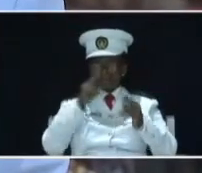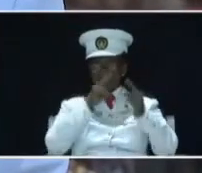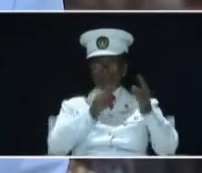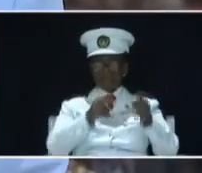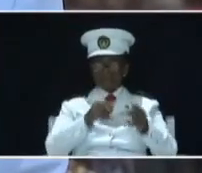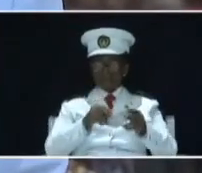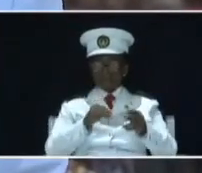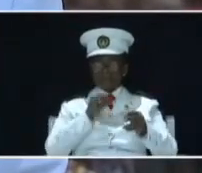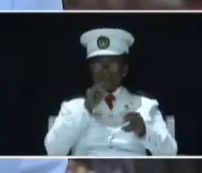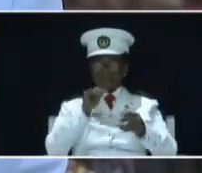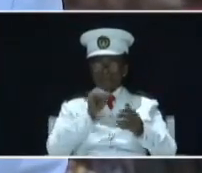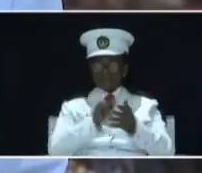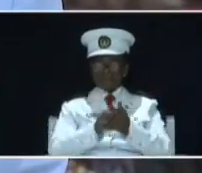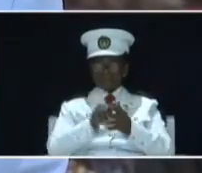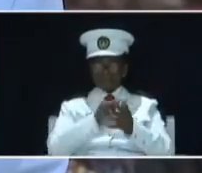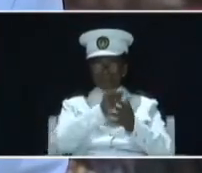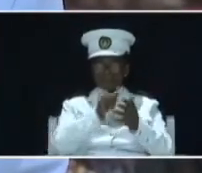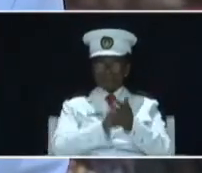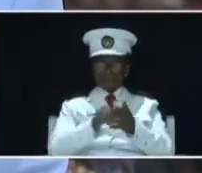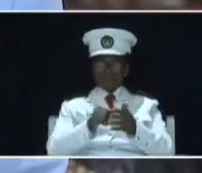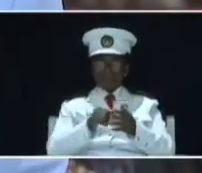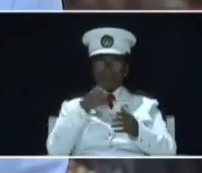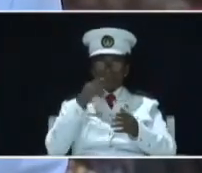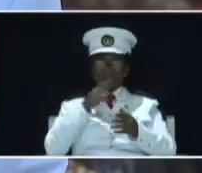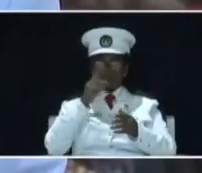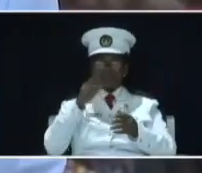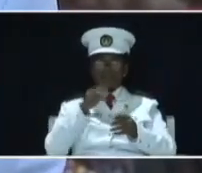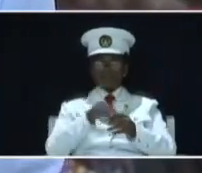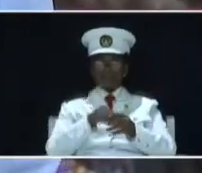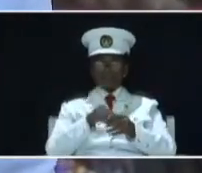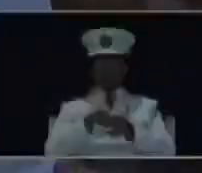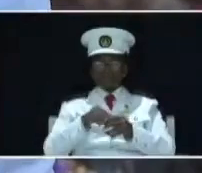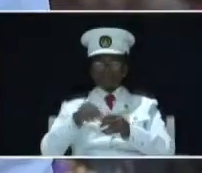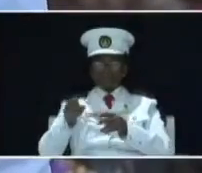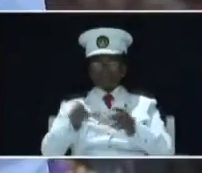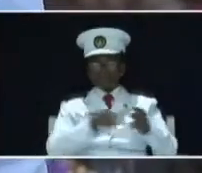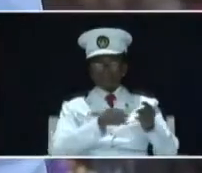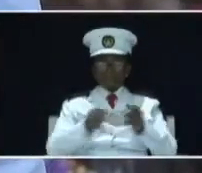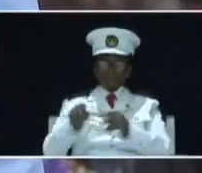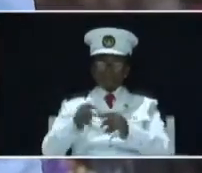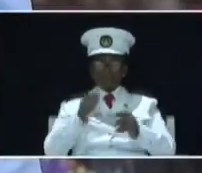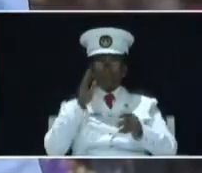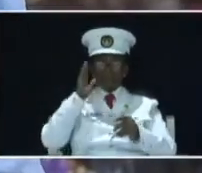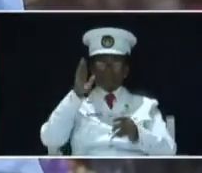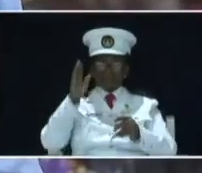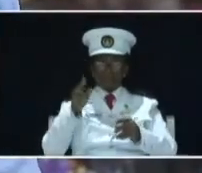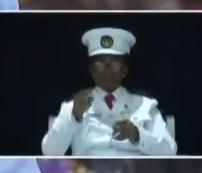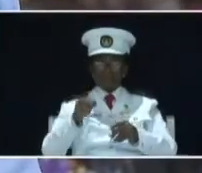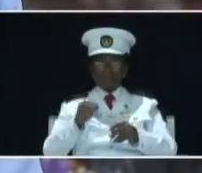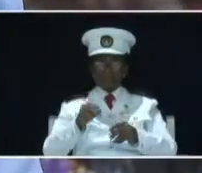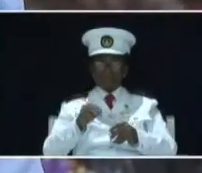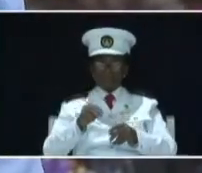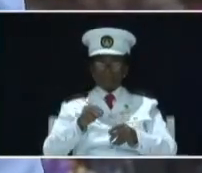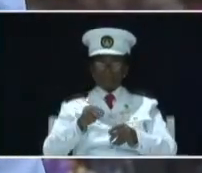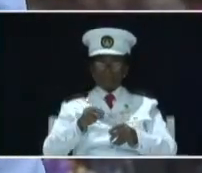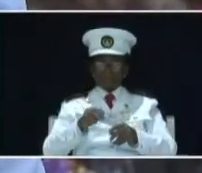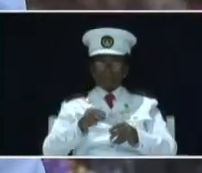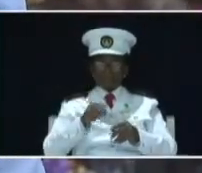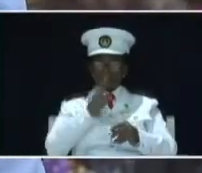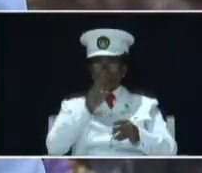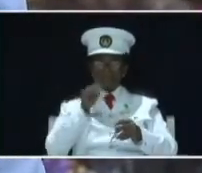are his partners will get is that he will personally introduce them to his father.